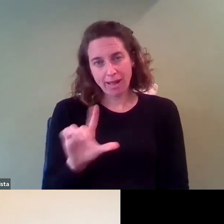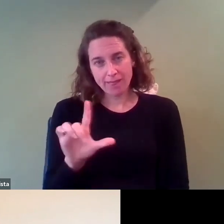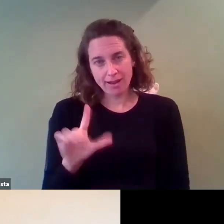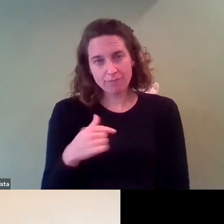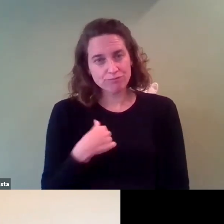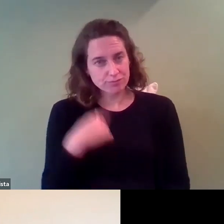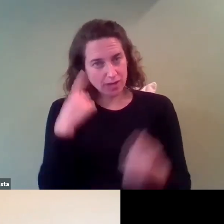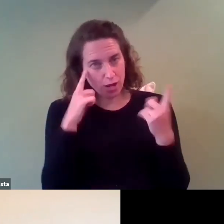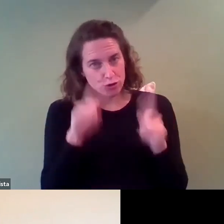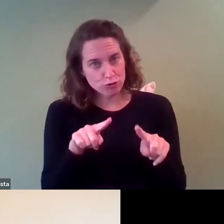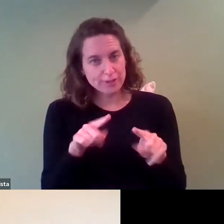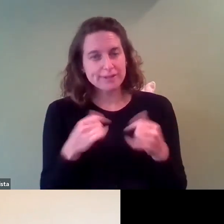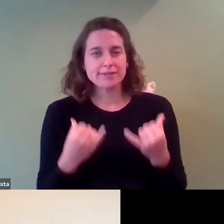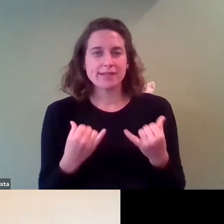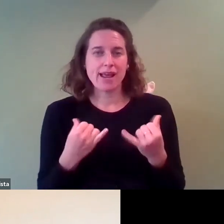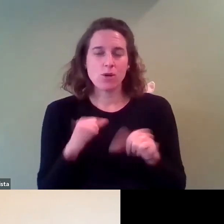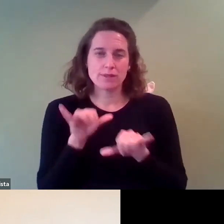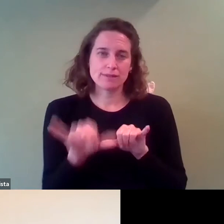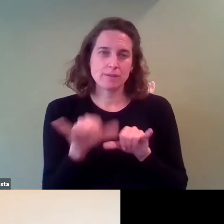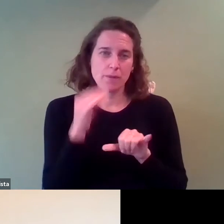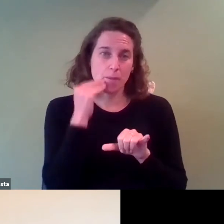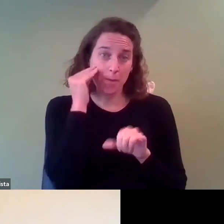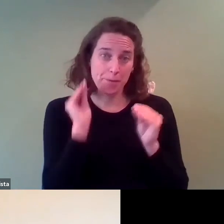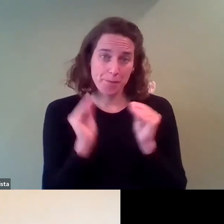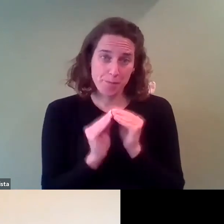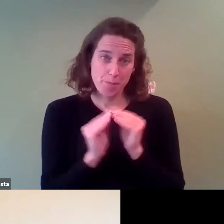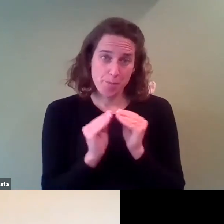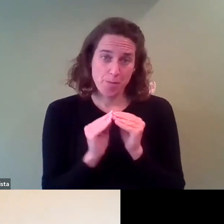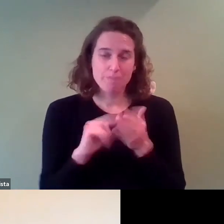because we're staying home more, the opportunities to have those conversations,